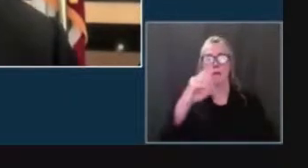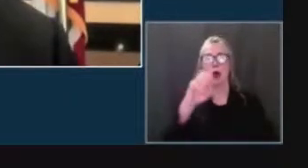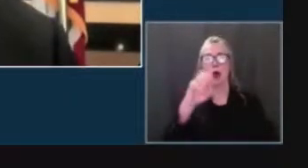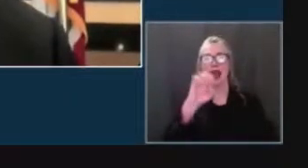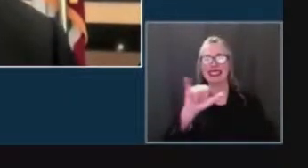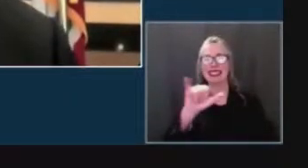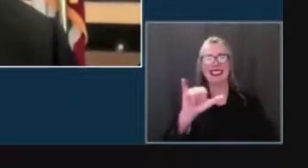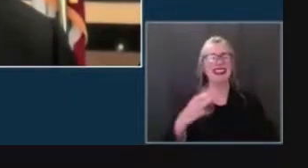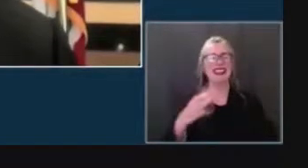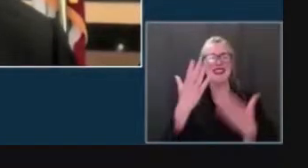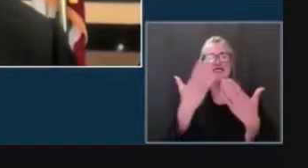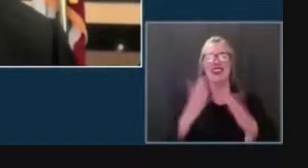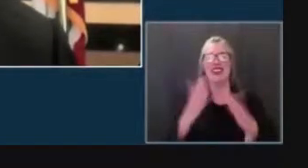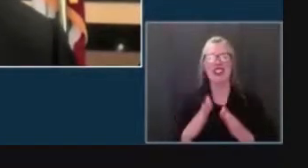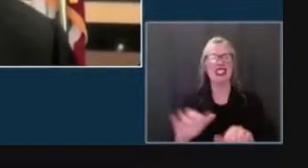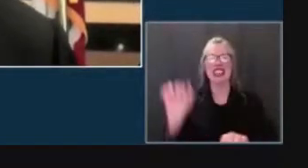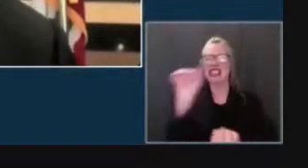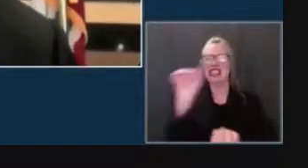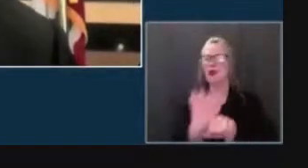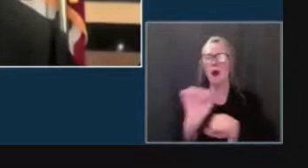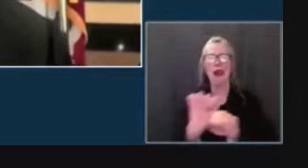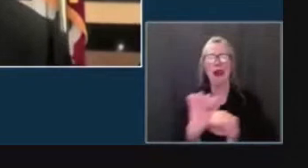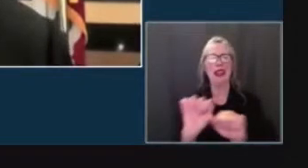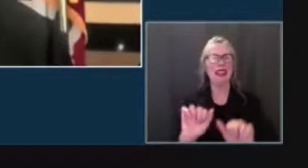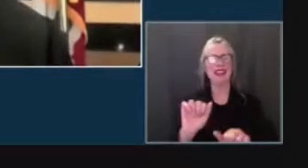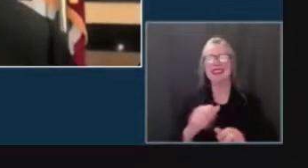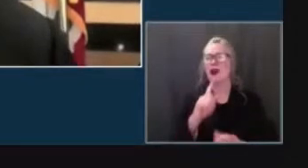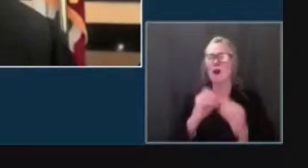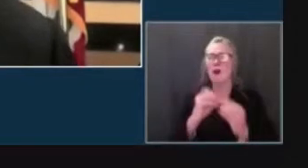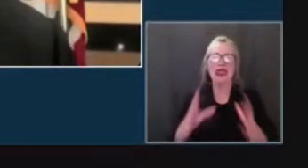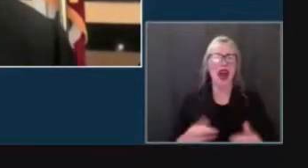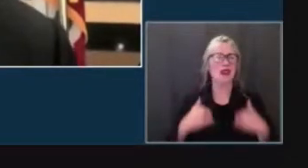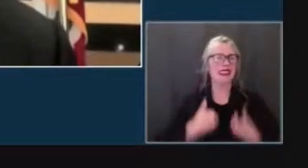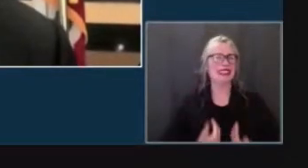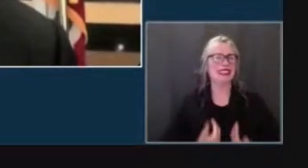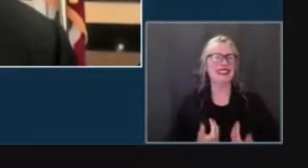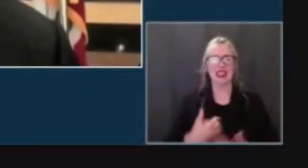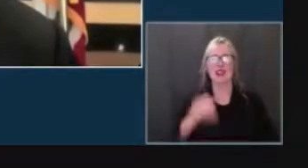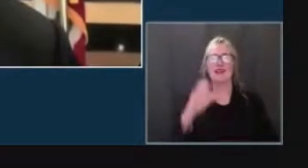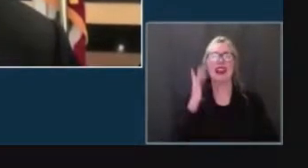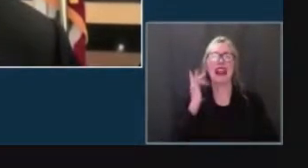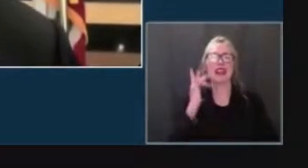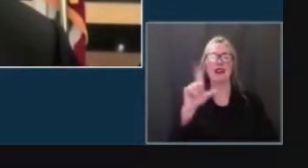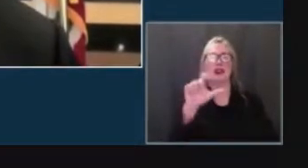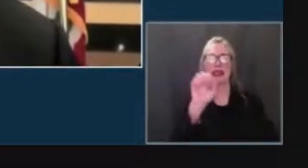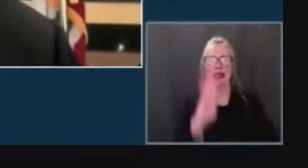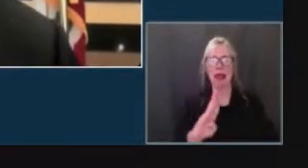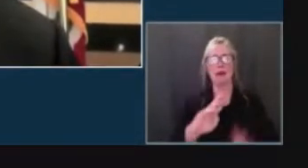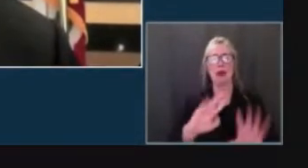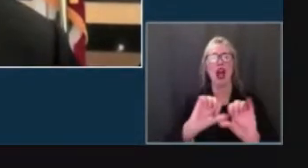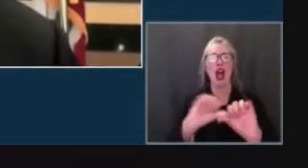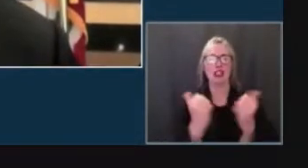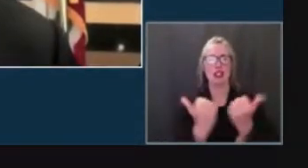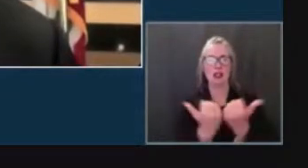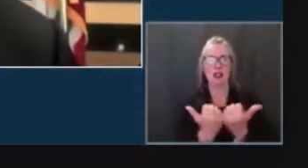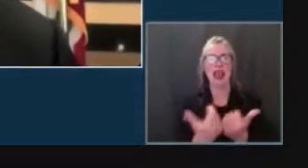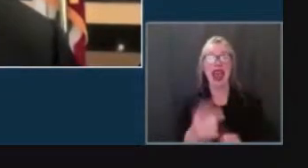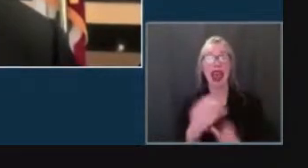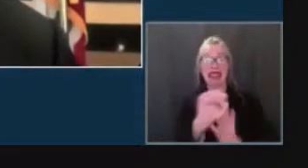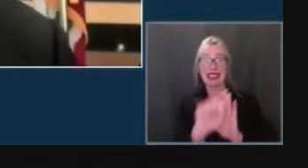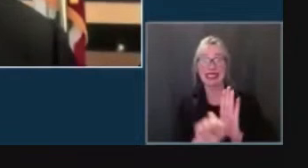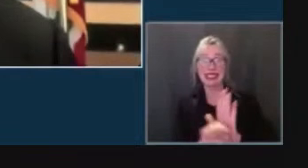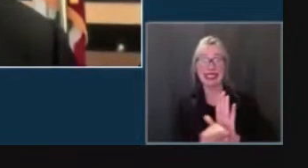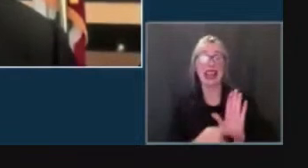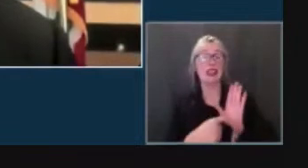of his tireless work for the California Labor Federation. As the 10th president of the State Building Trades and a former elected official,